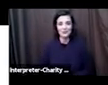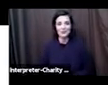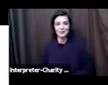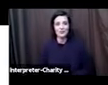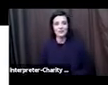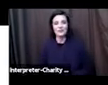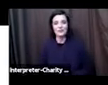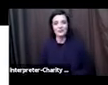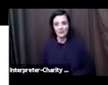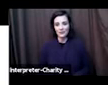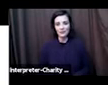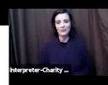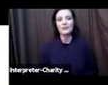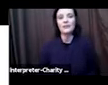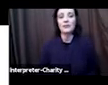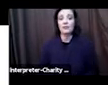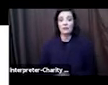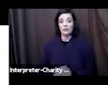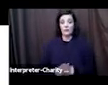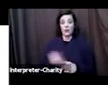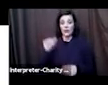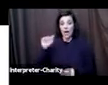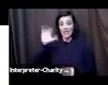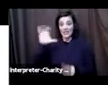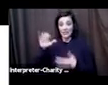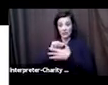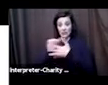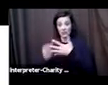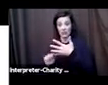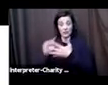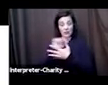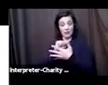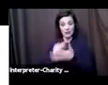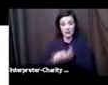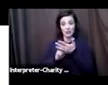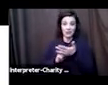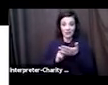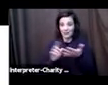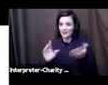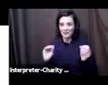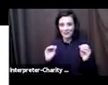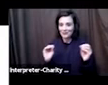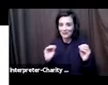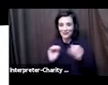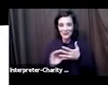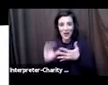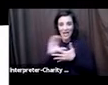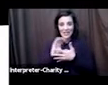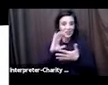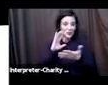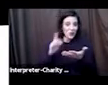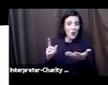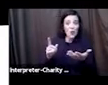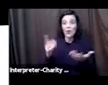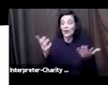So prerequisites for AAC, there are no prerequisites, just like the slide says. So if a child or